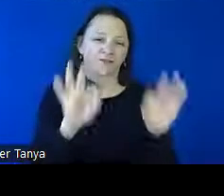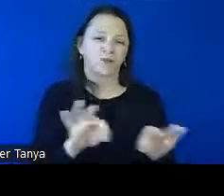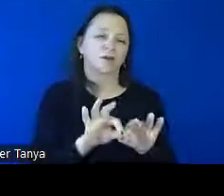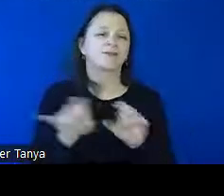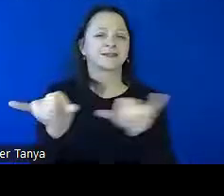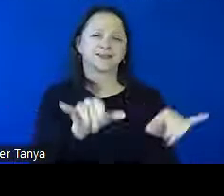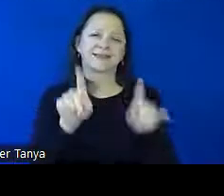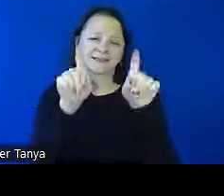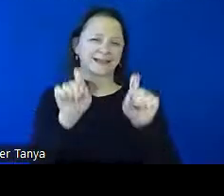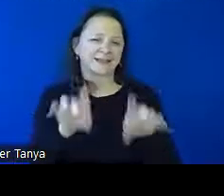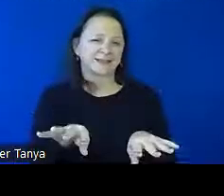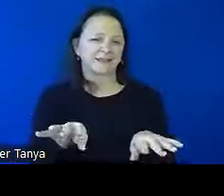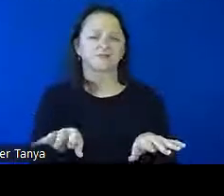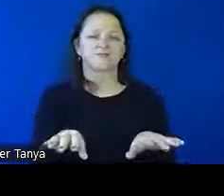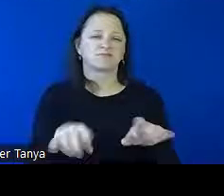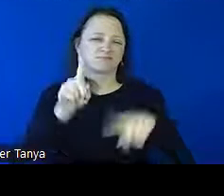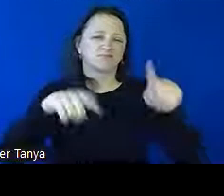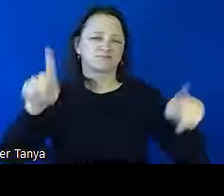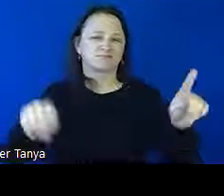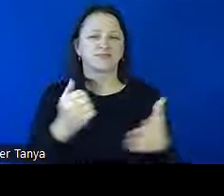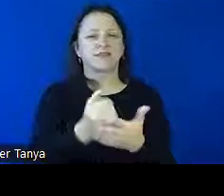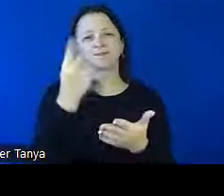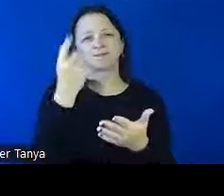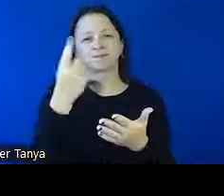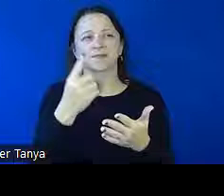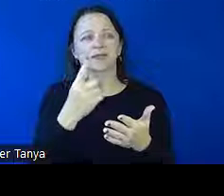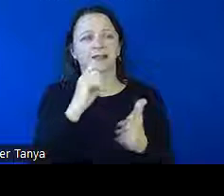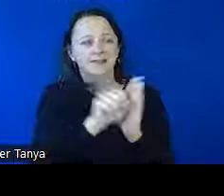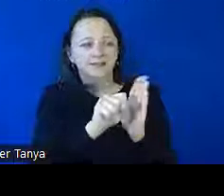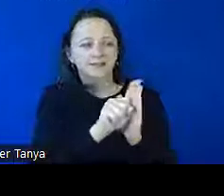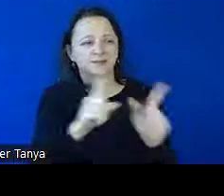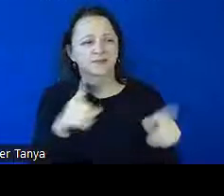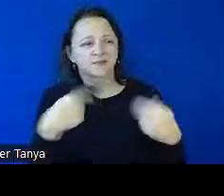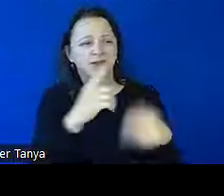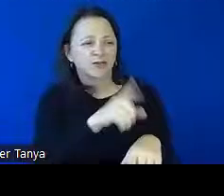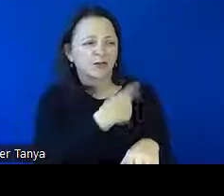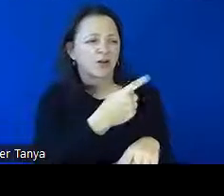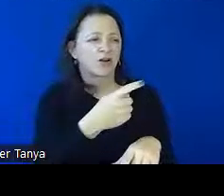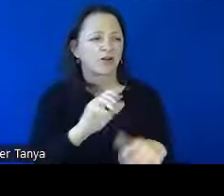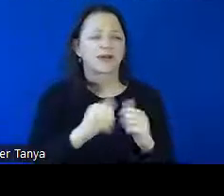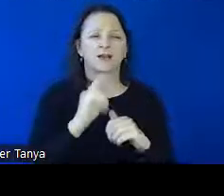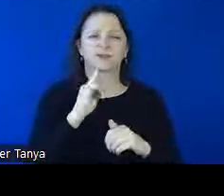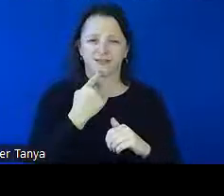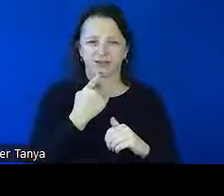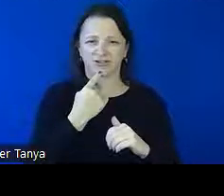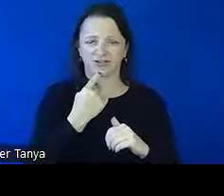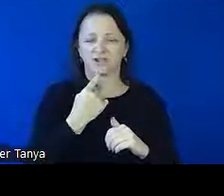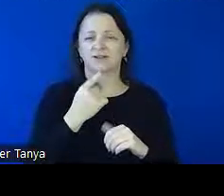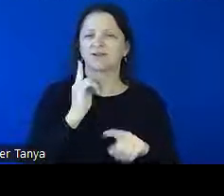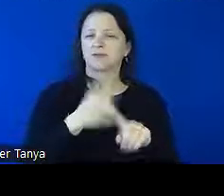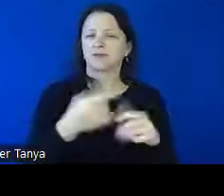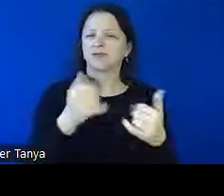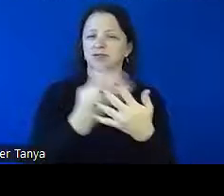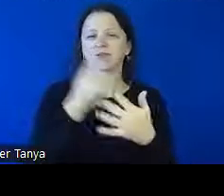tests to understand the duration of symptoms, severity of symptoms, and also even at that point, still screening for